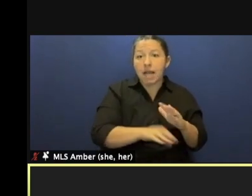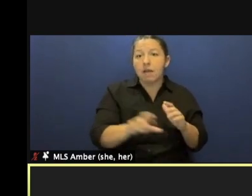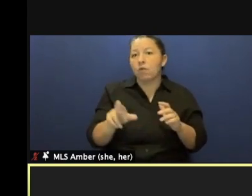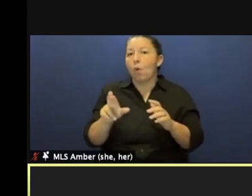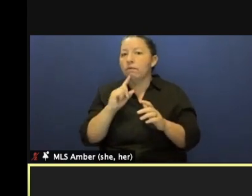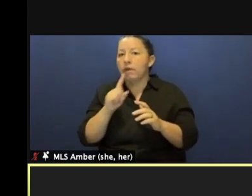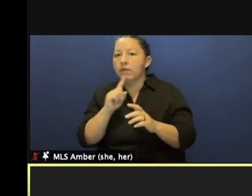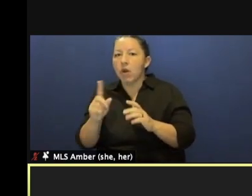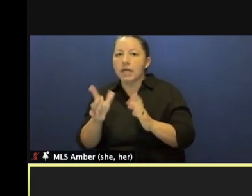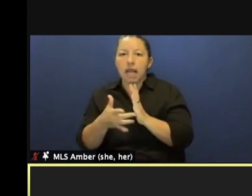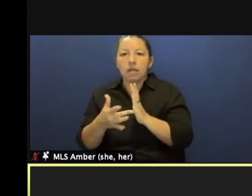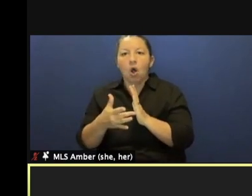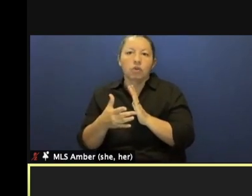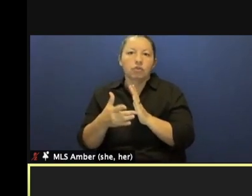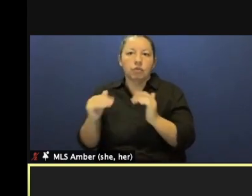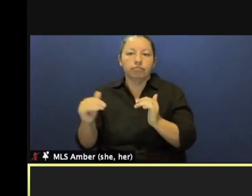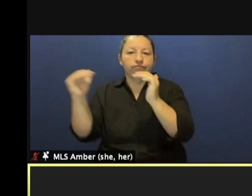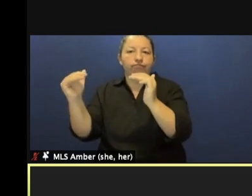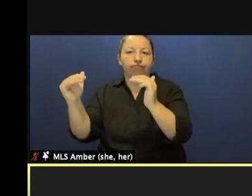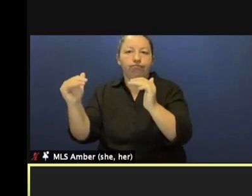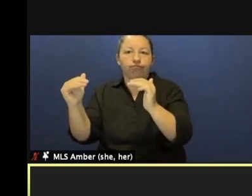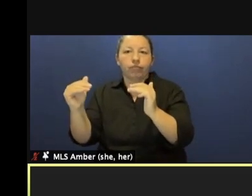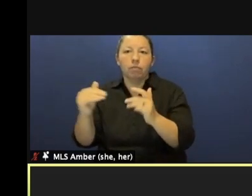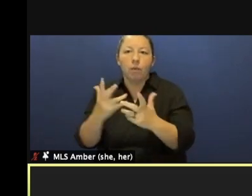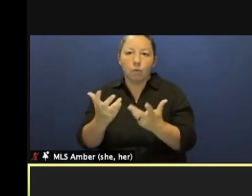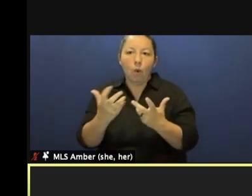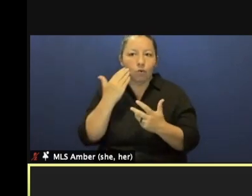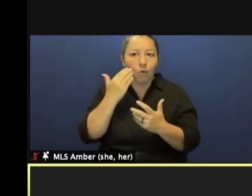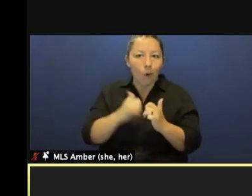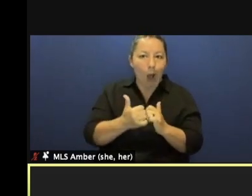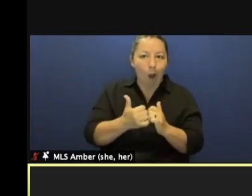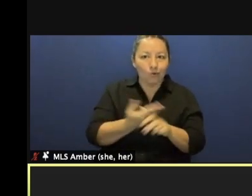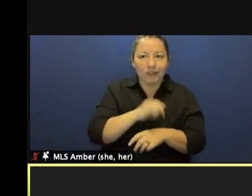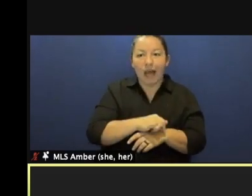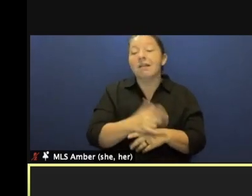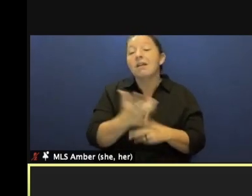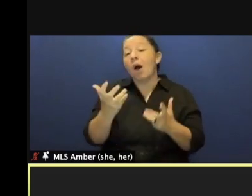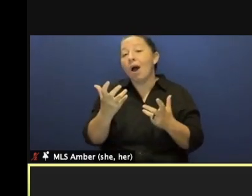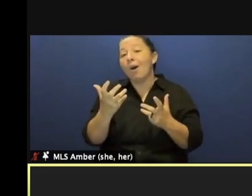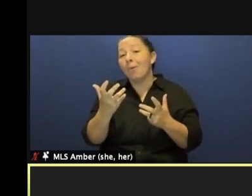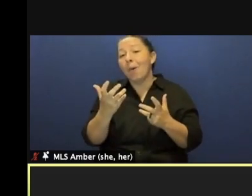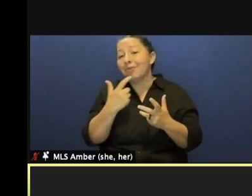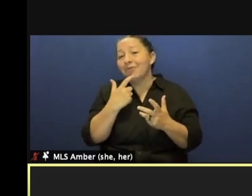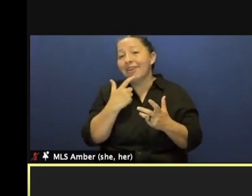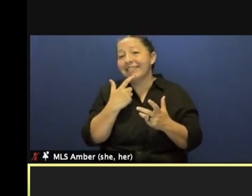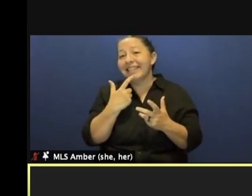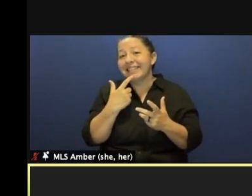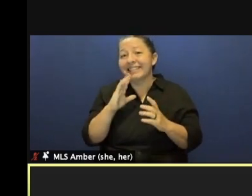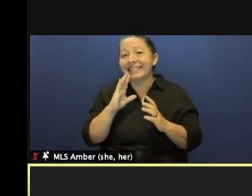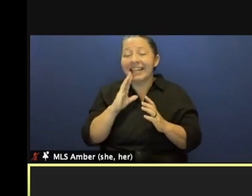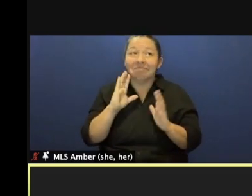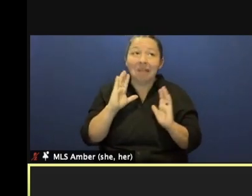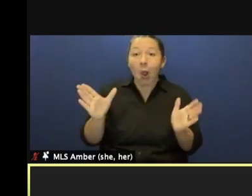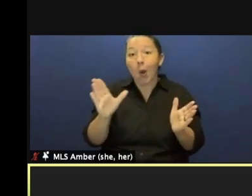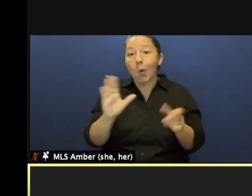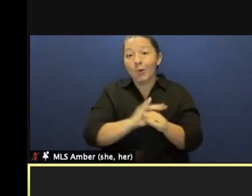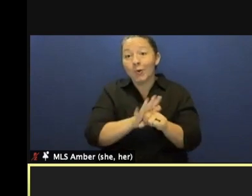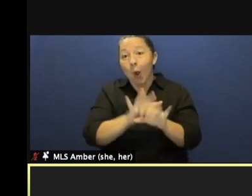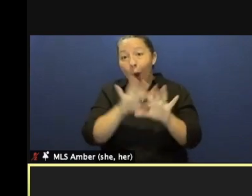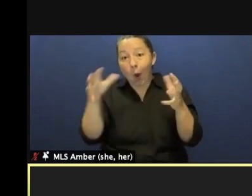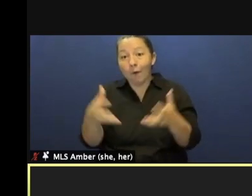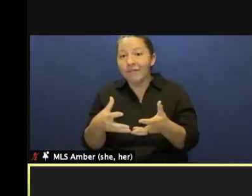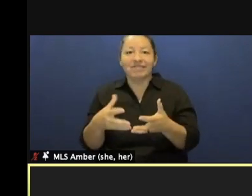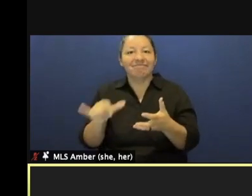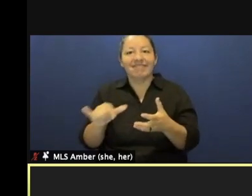actually find ourselves on the mission. Just thought I'd give a nod to COVID. The pandemic, of course, forced us